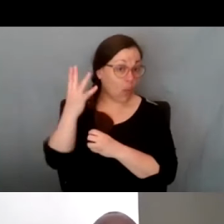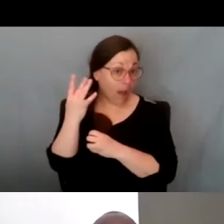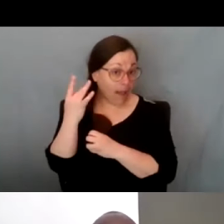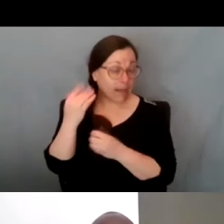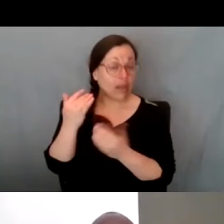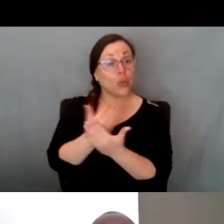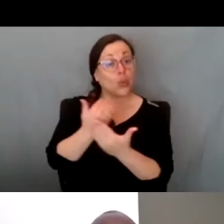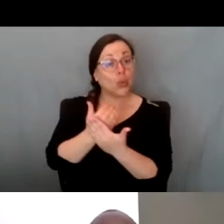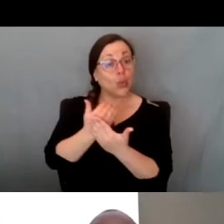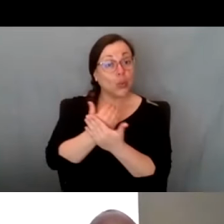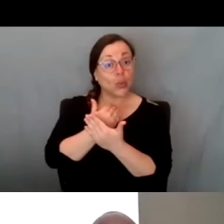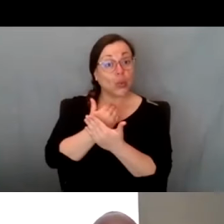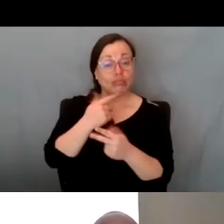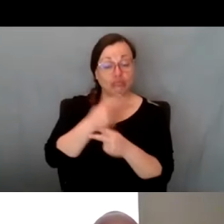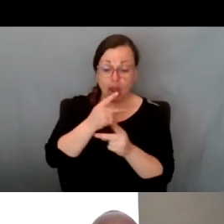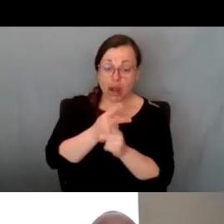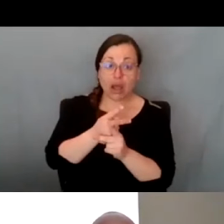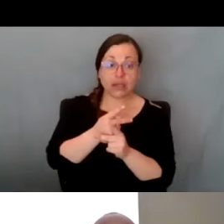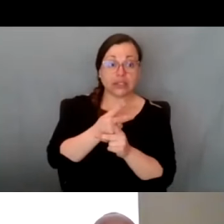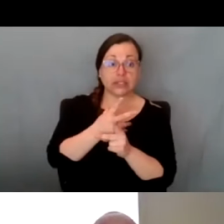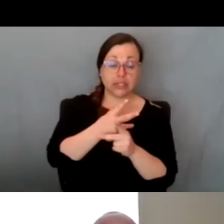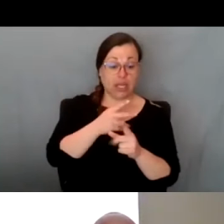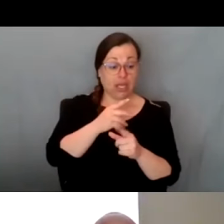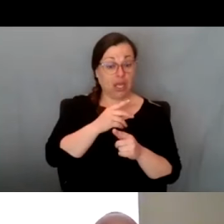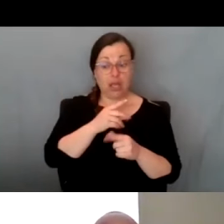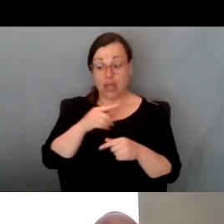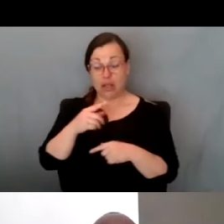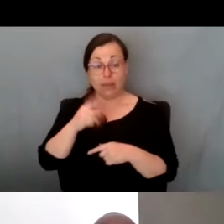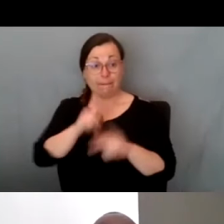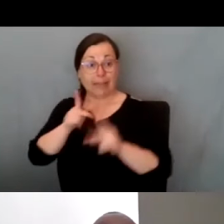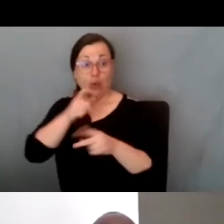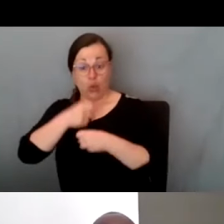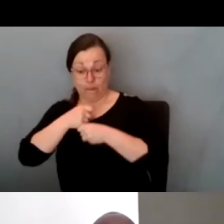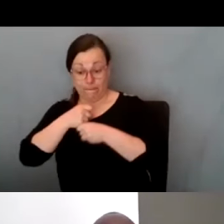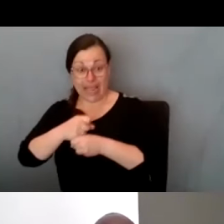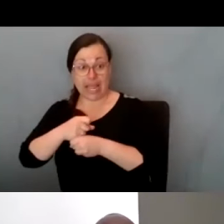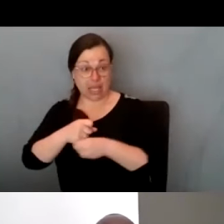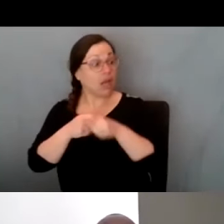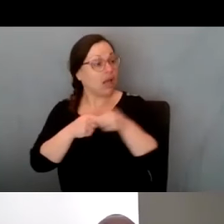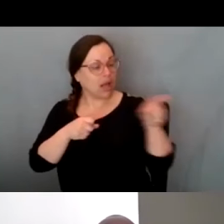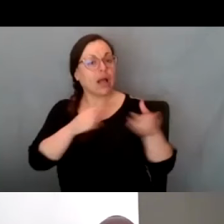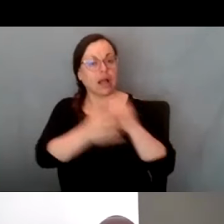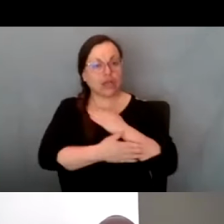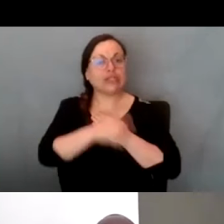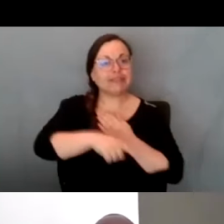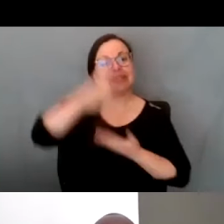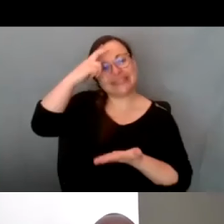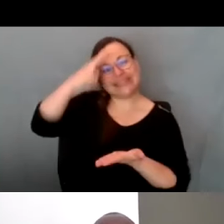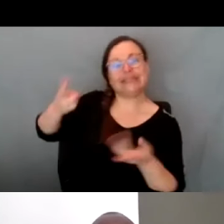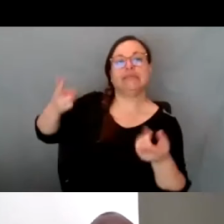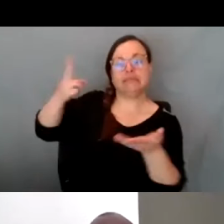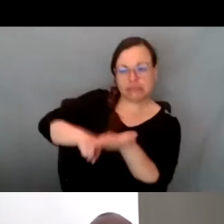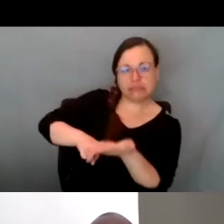products, manufacturers are requiring that country sign some indemnification and